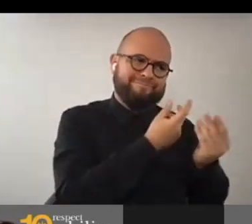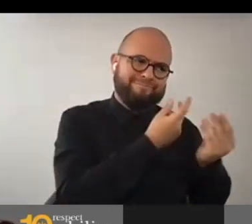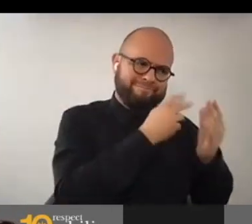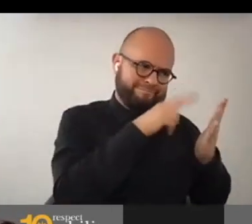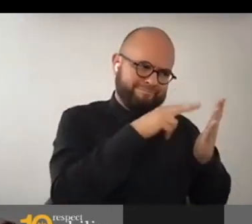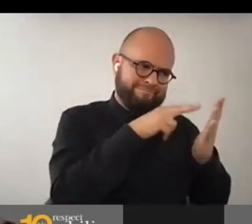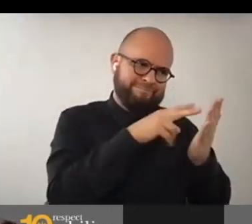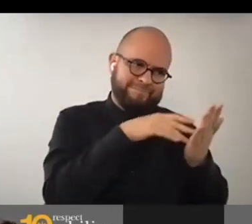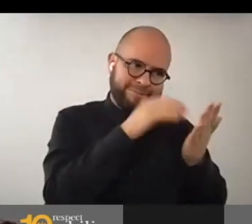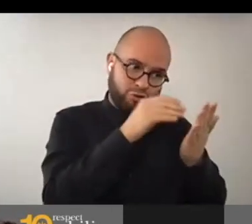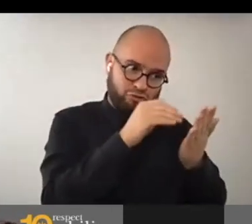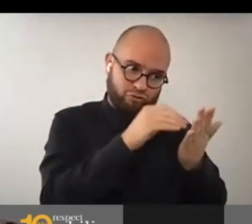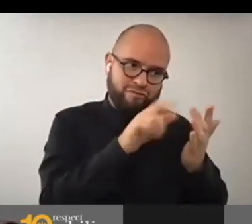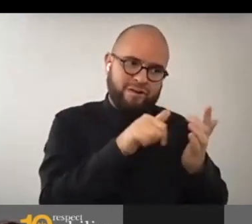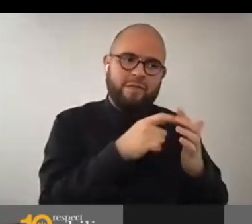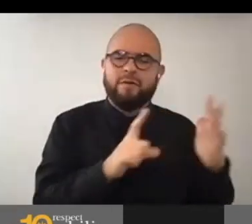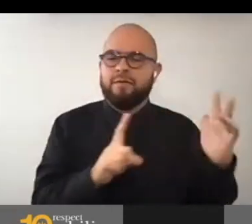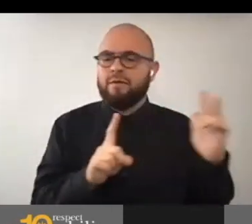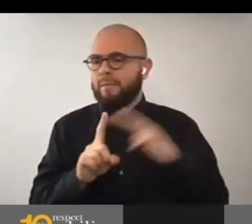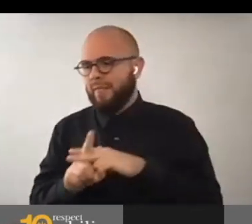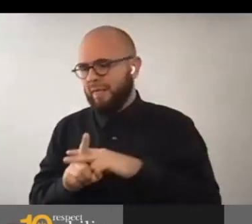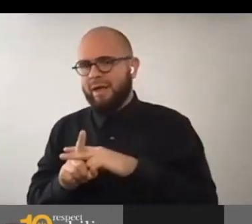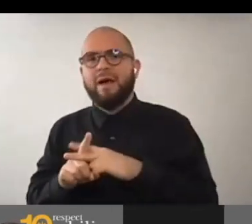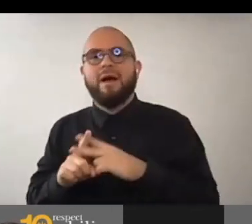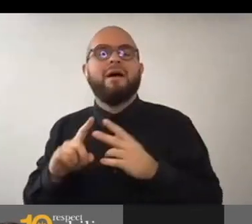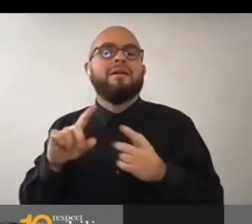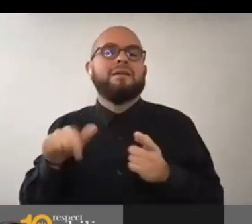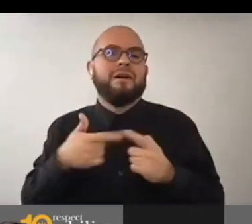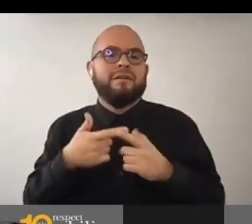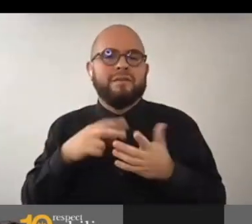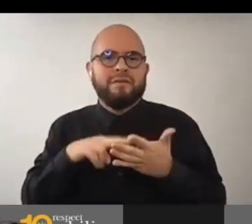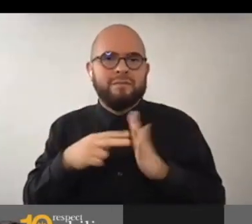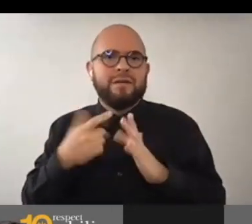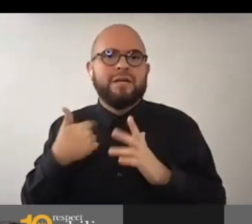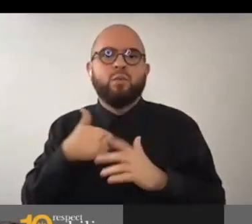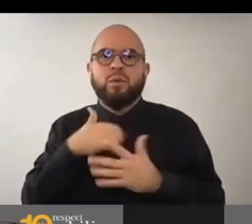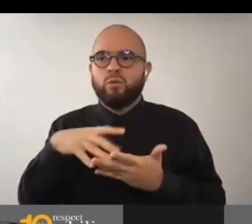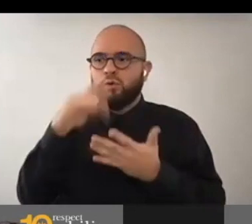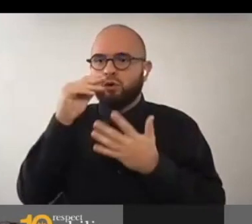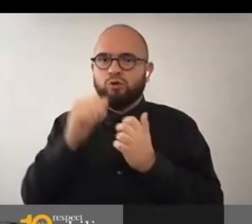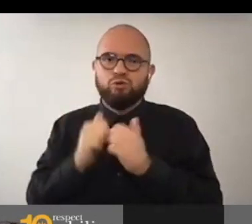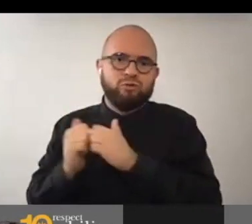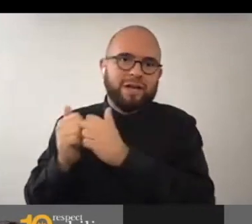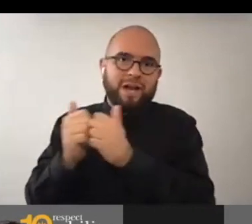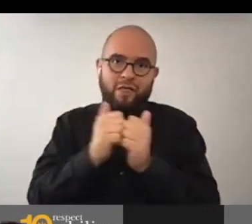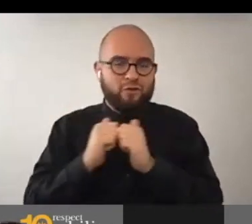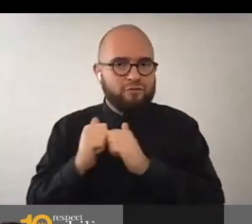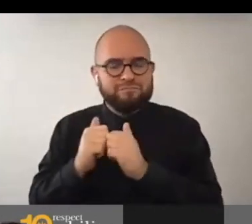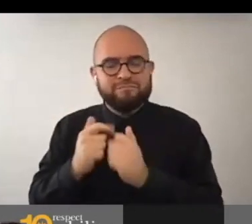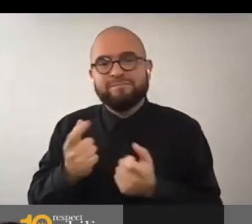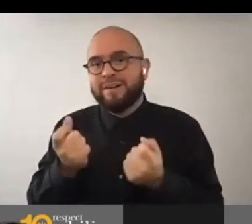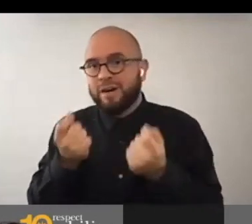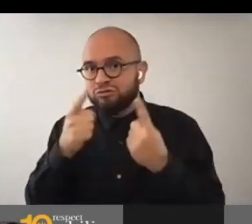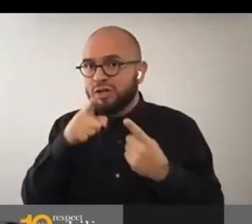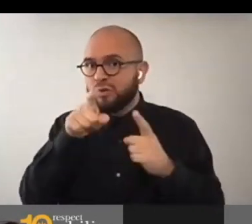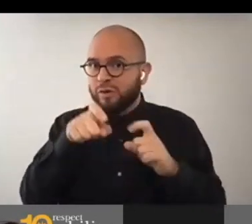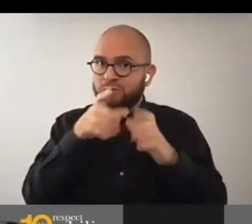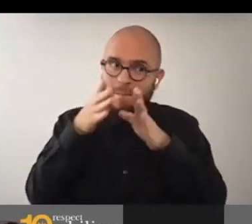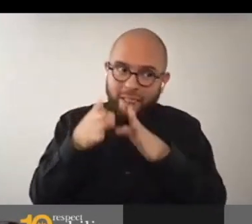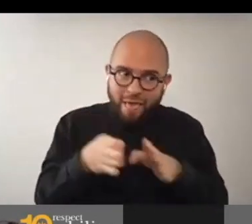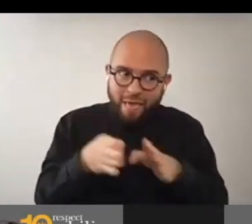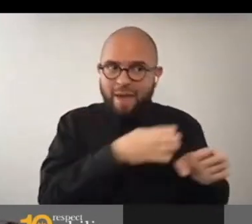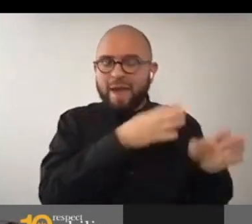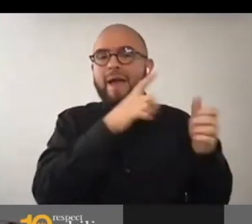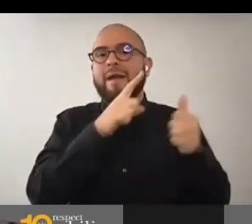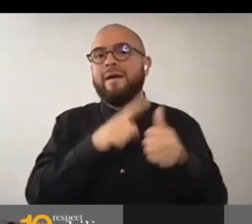it, so we can all learn together. It's a planning process. It's a process of